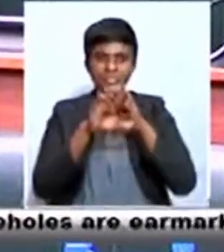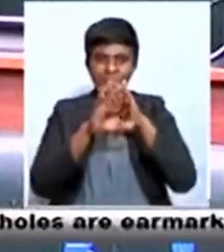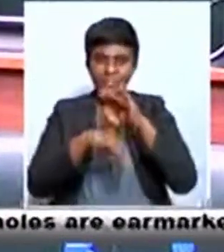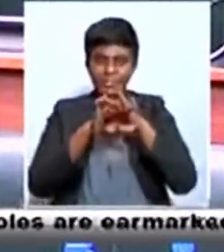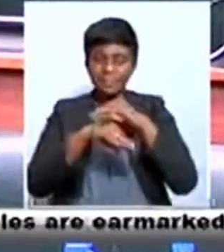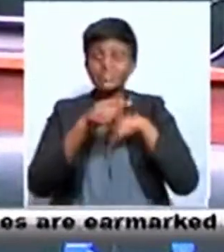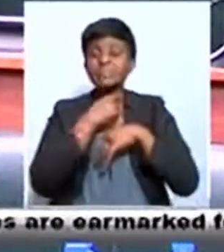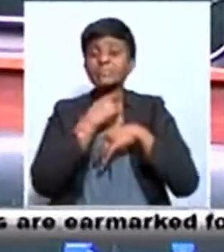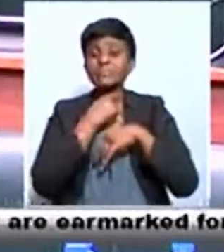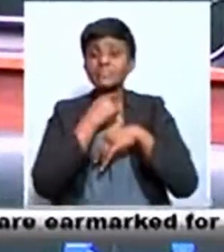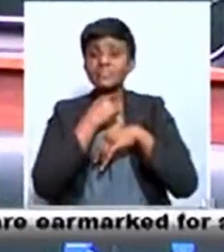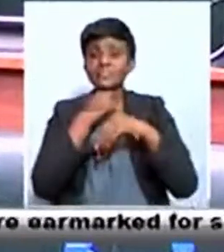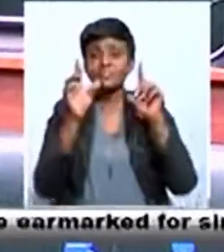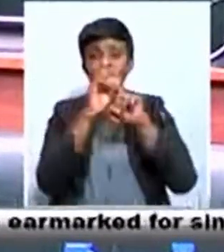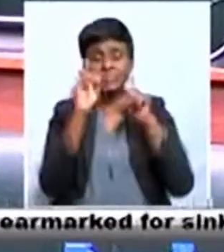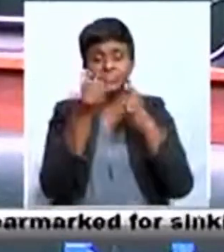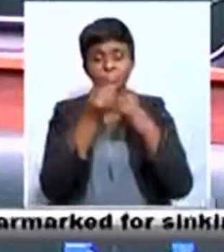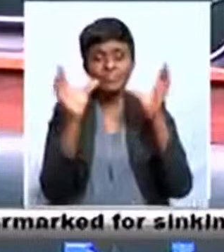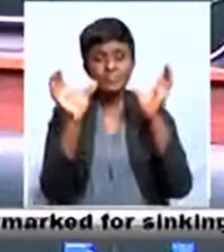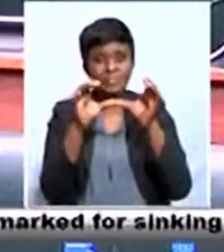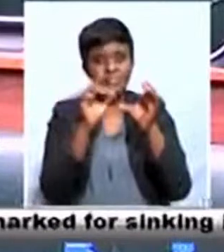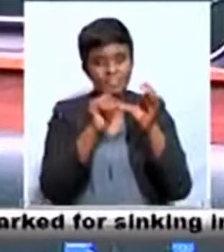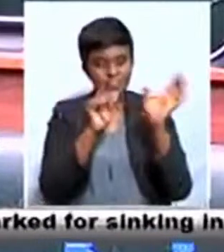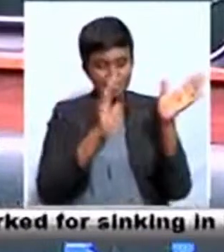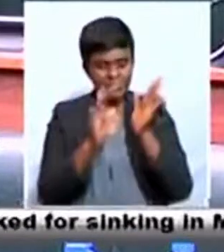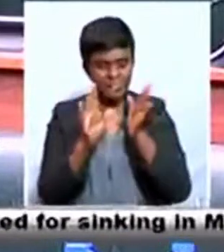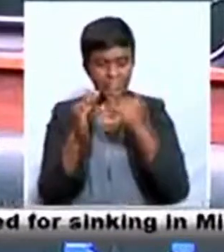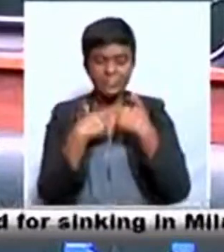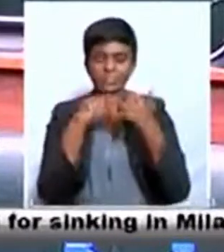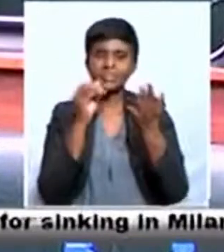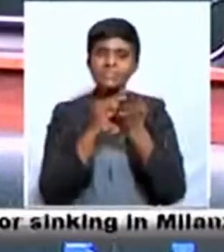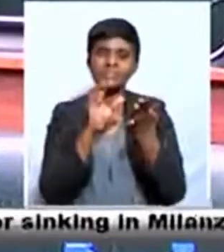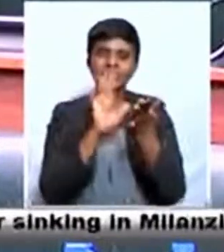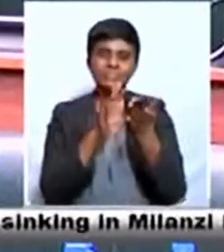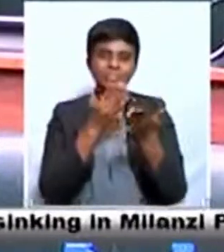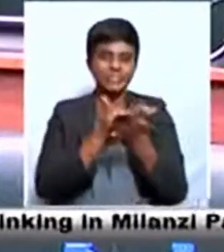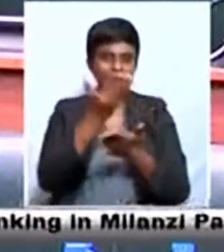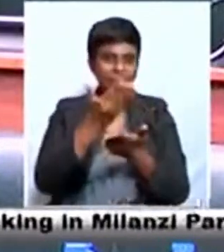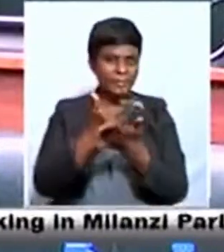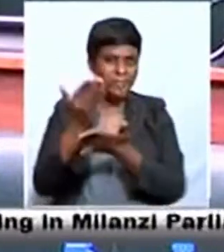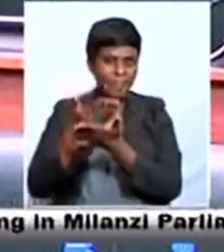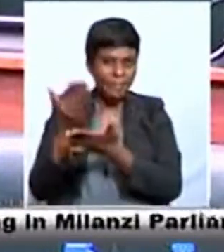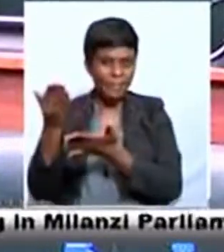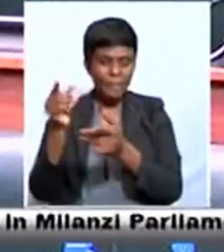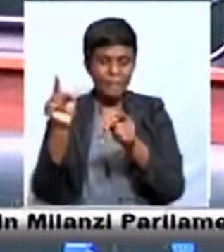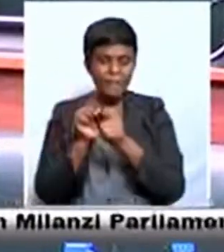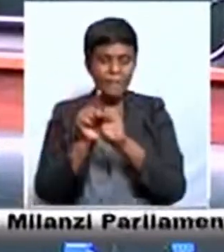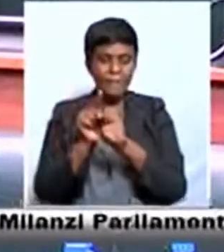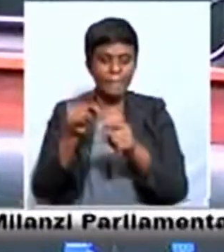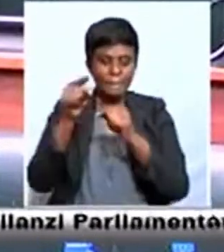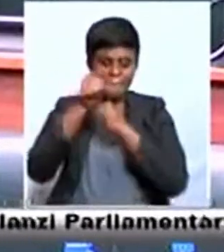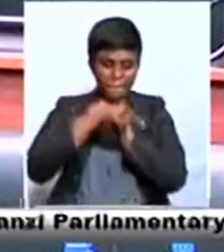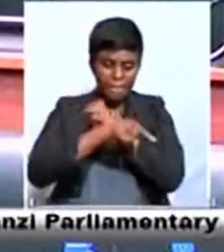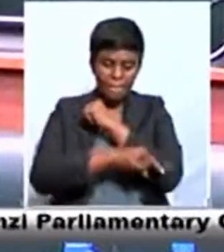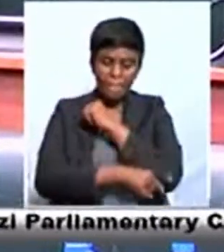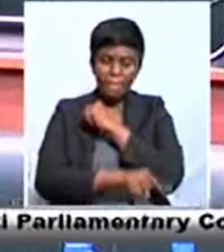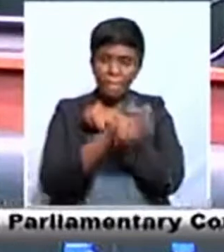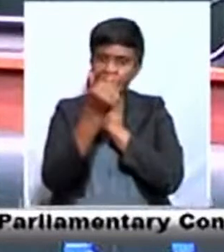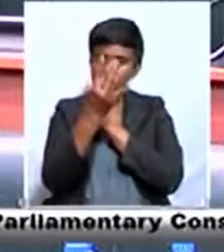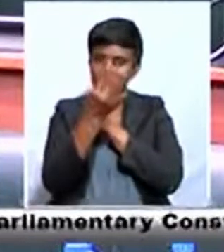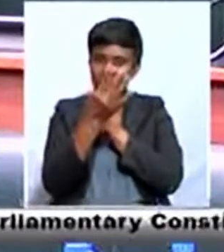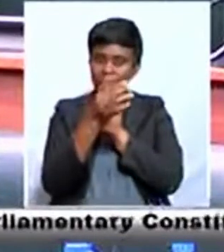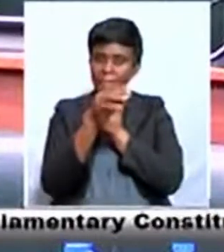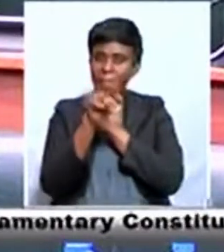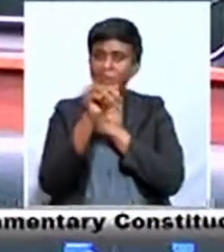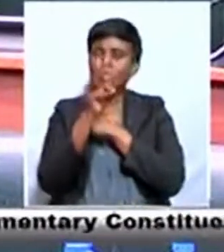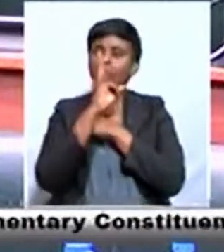District Council, plans have been put in place to procure the drilling of 14 boreholes in Milanzi